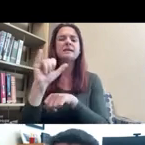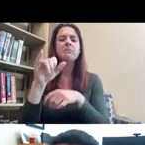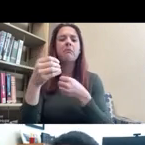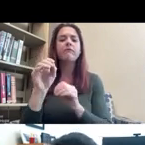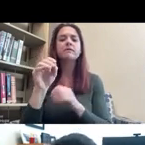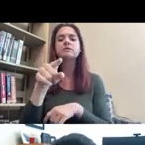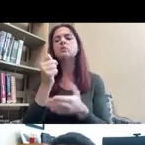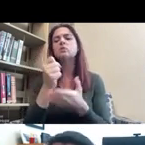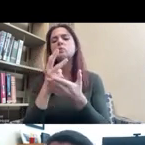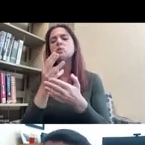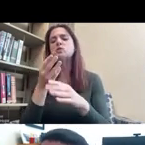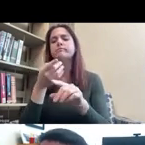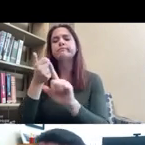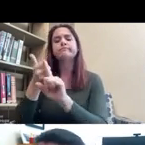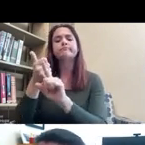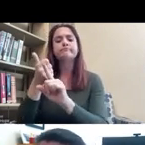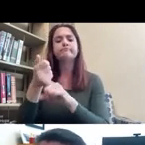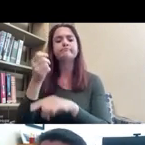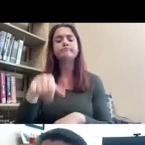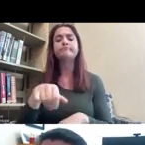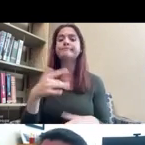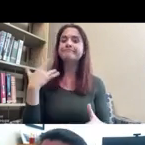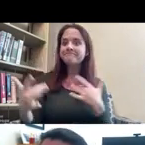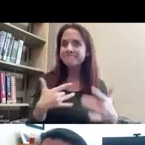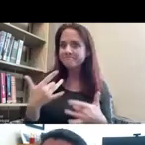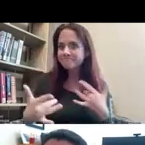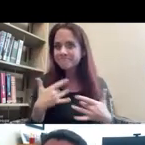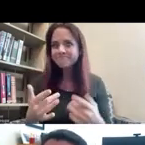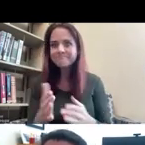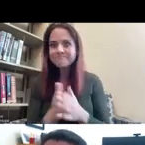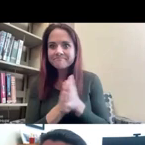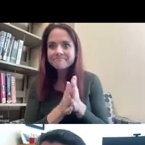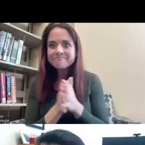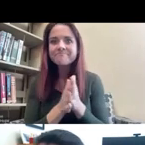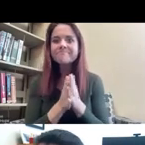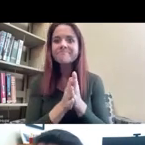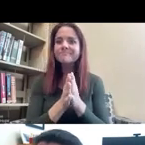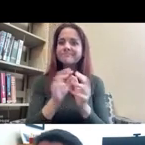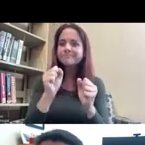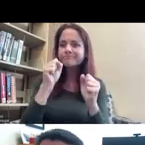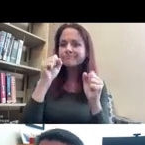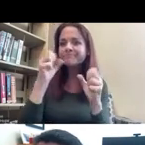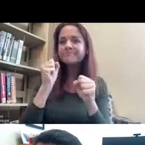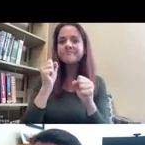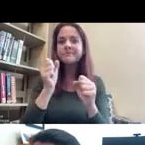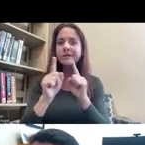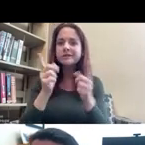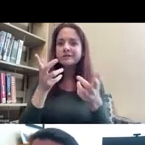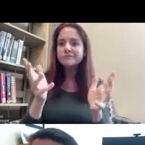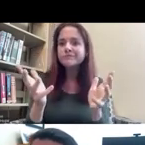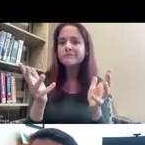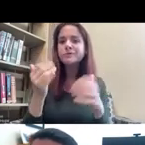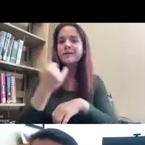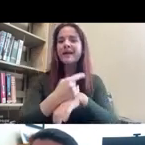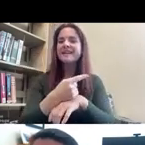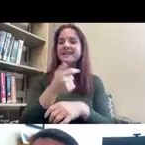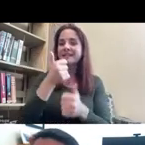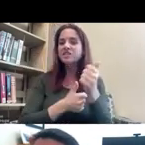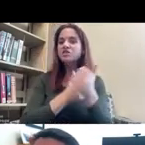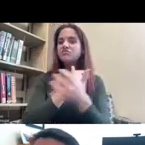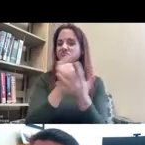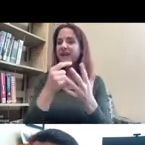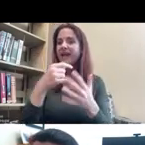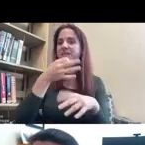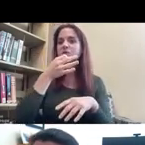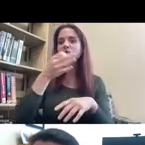social worker. So we're really excited to have a really engaged discussion, and each of our experts are going to be talking